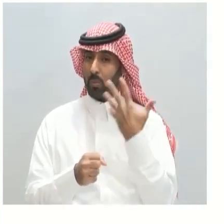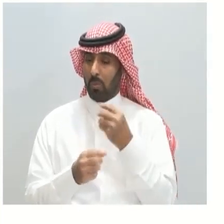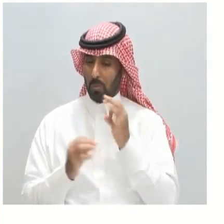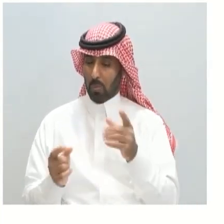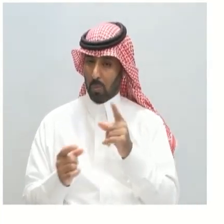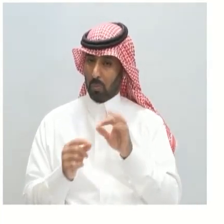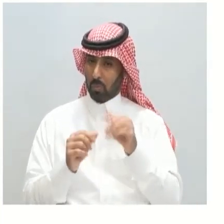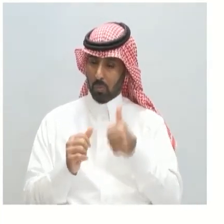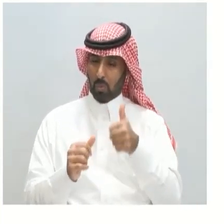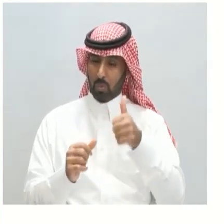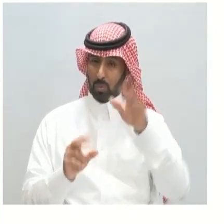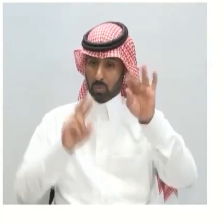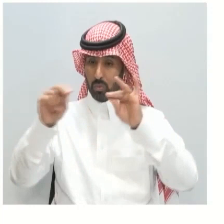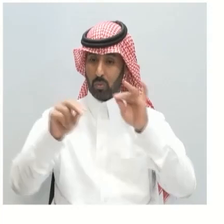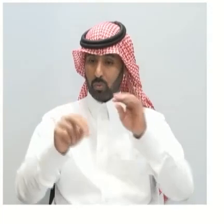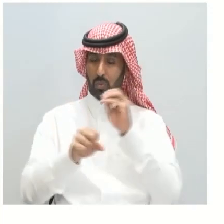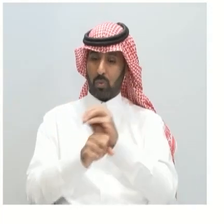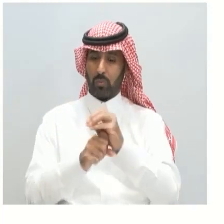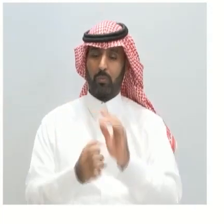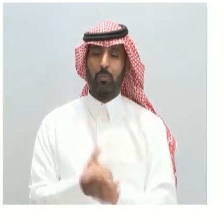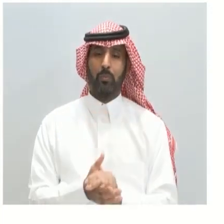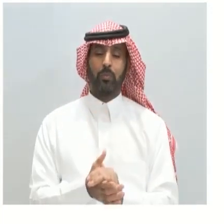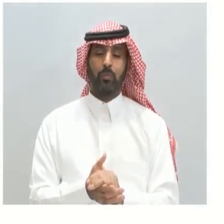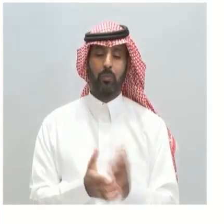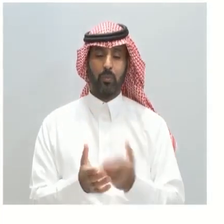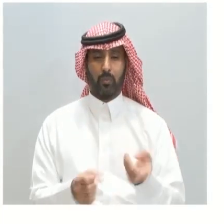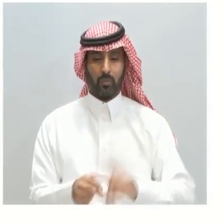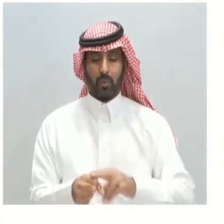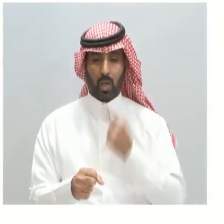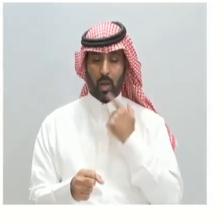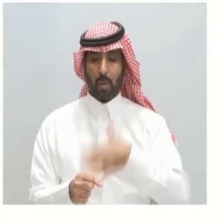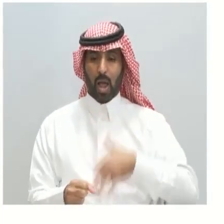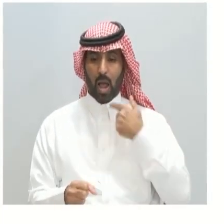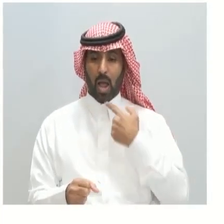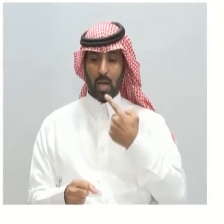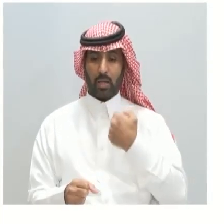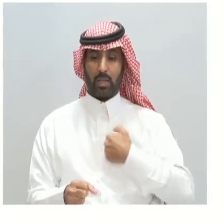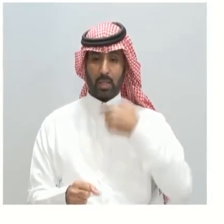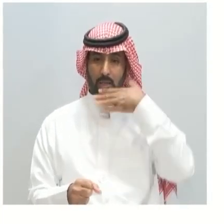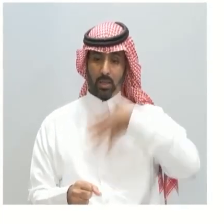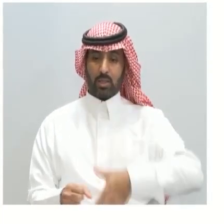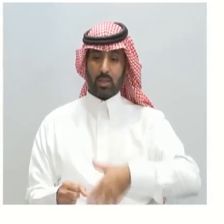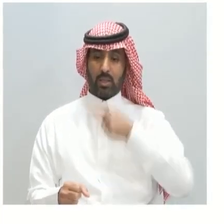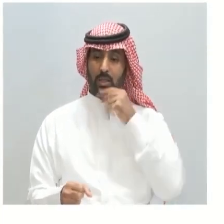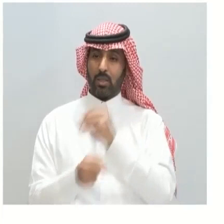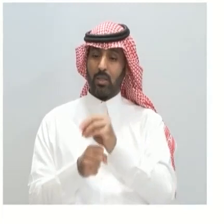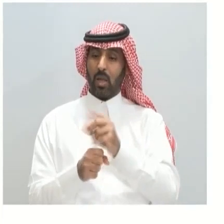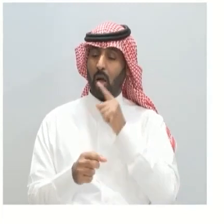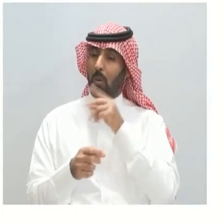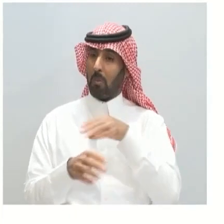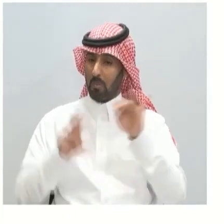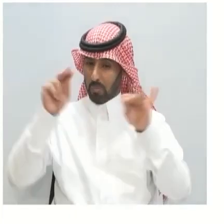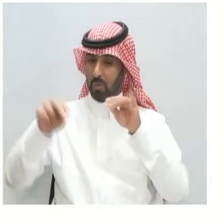amusing stories. Amusing stories. Again, my grandfather tells amusing stories